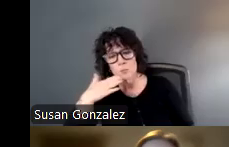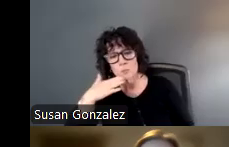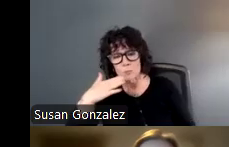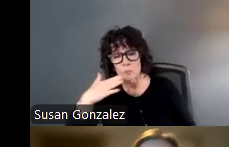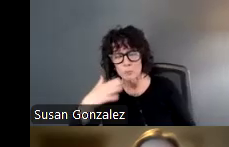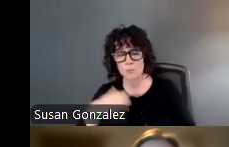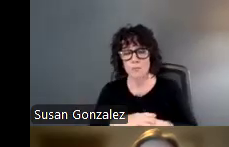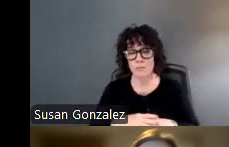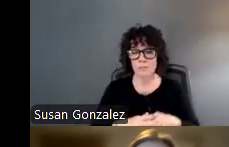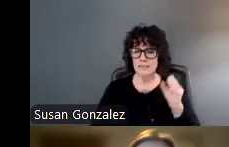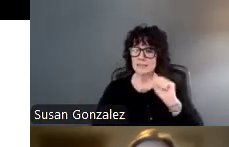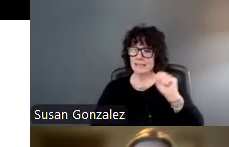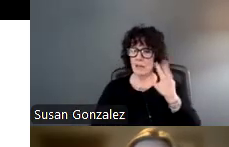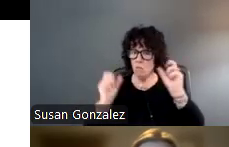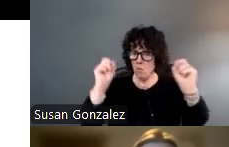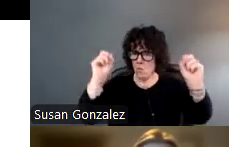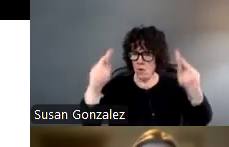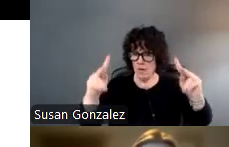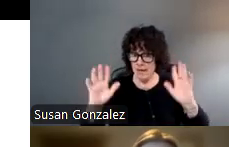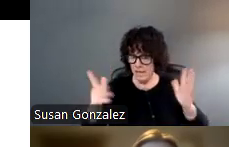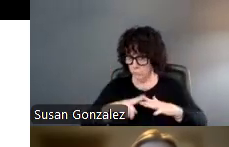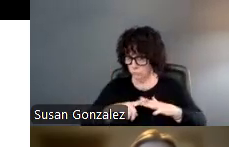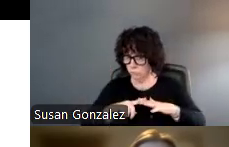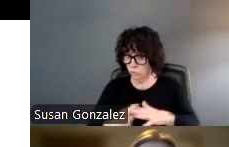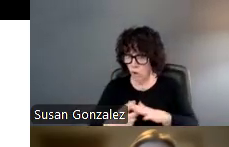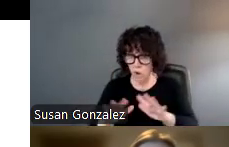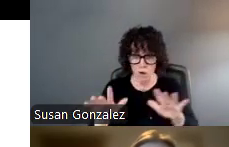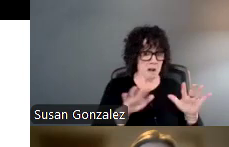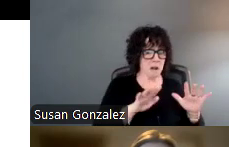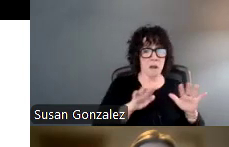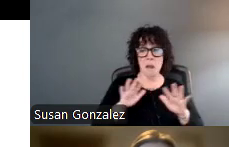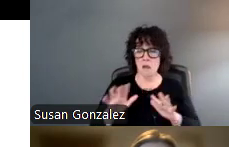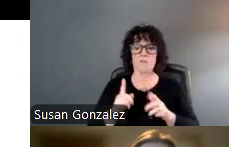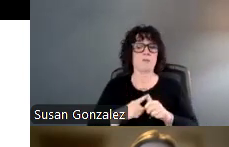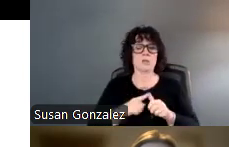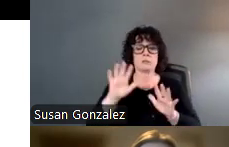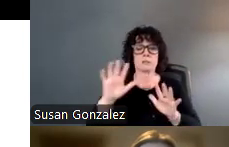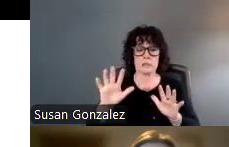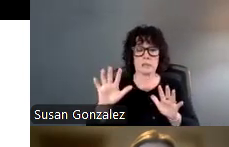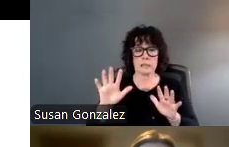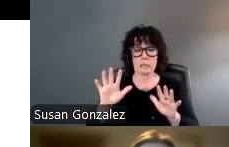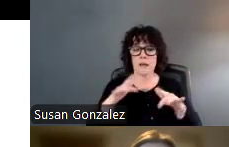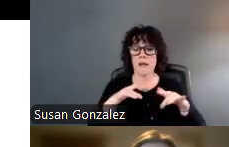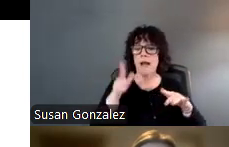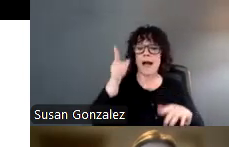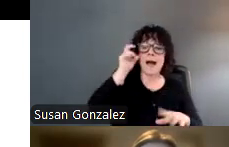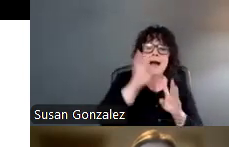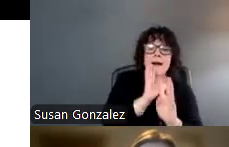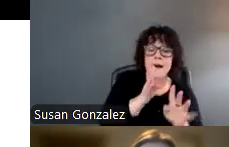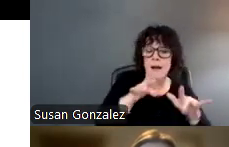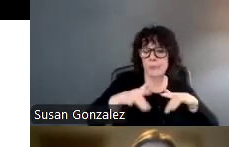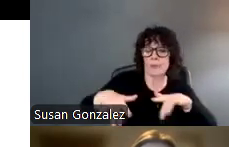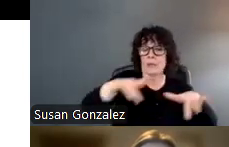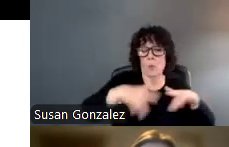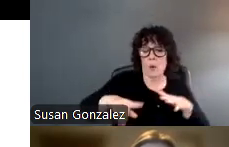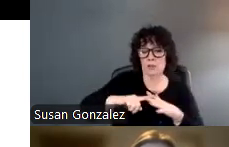Body, and I've just pressed the record button. I am now going to pass it over to JE